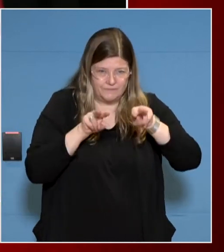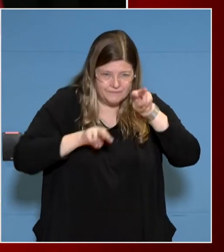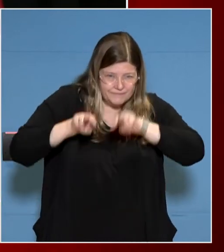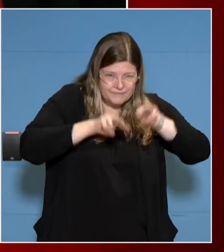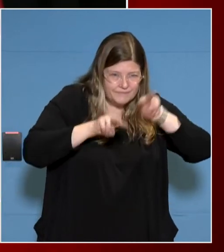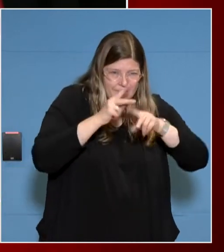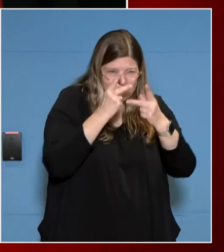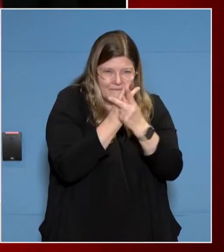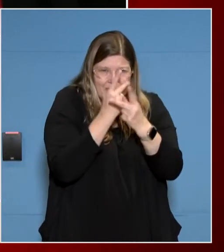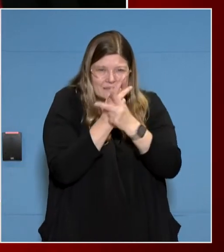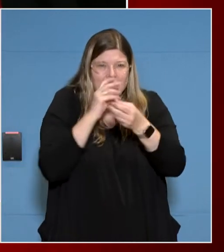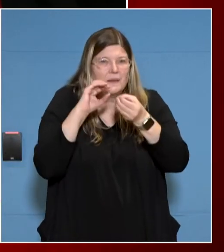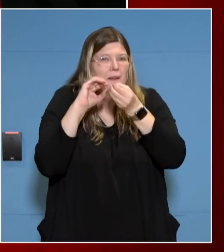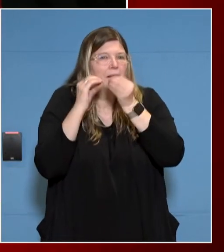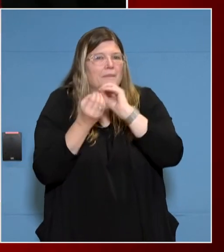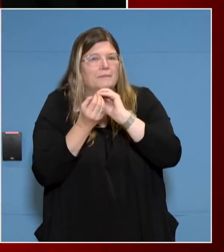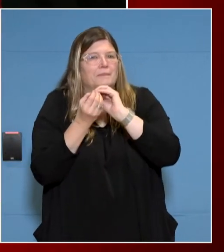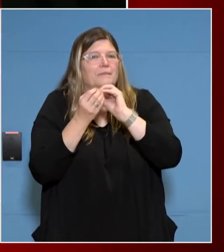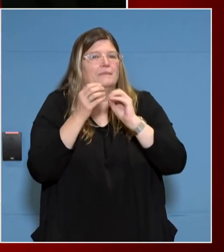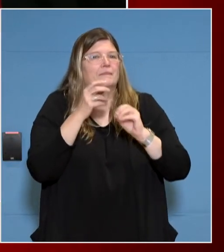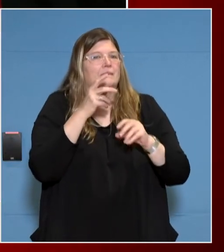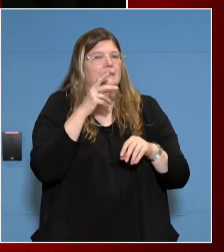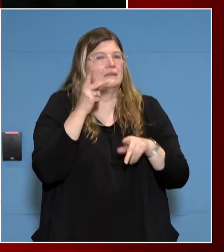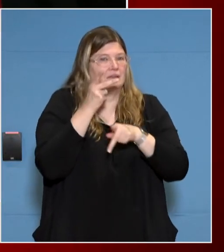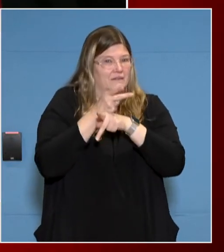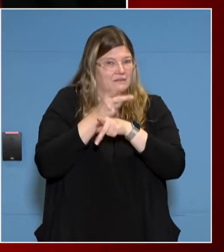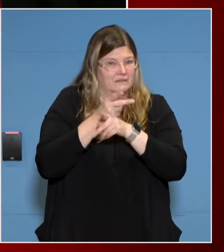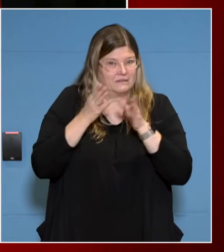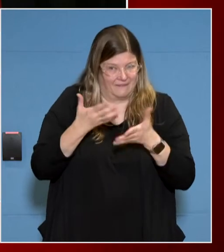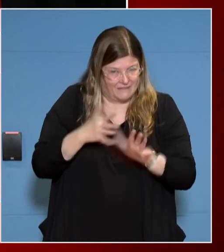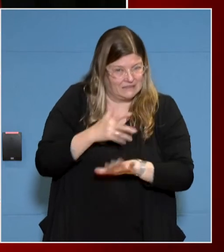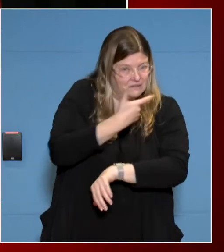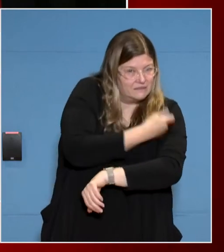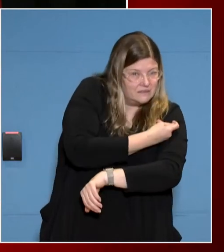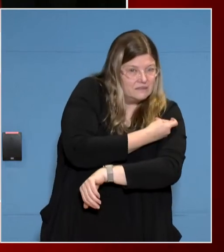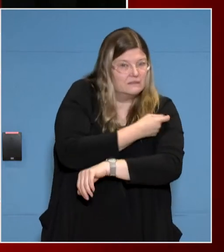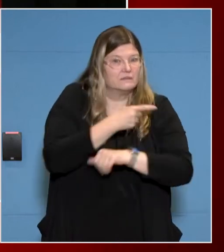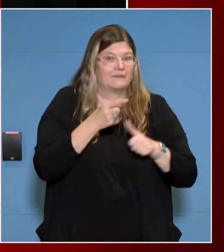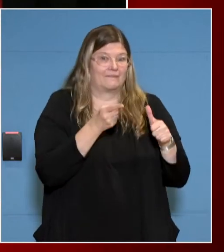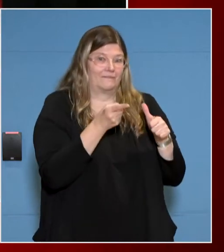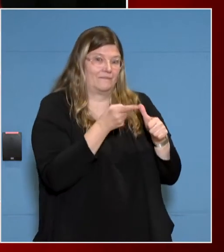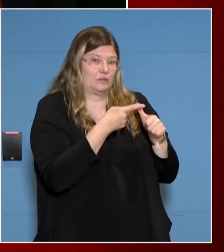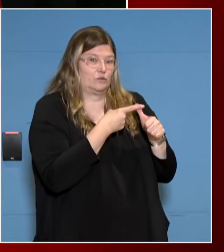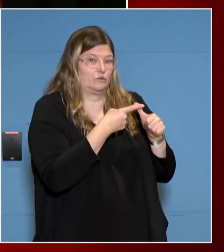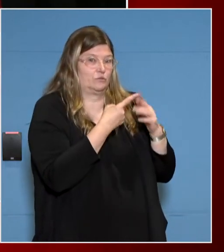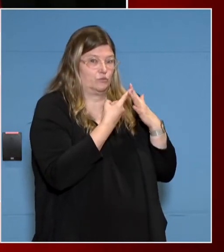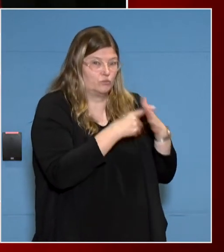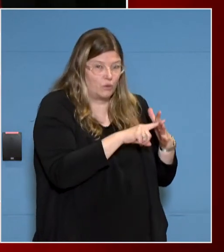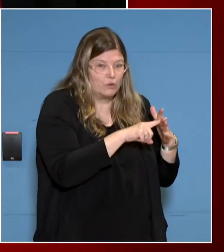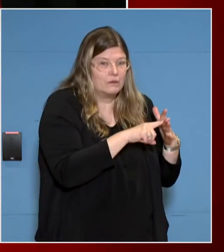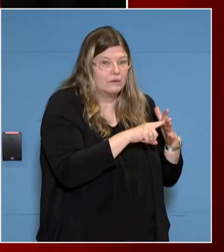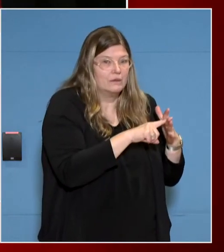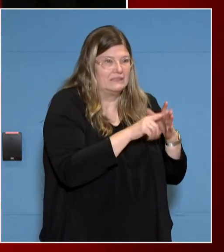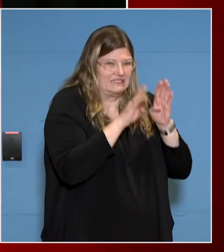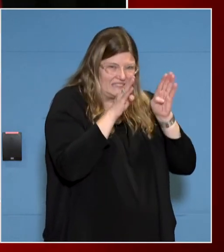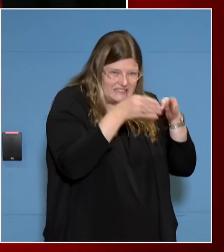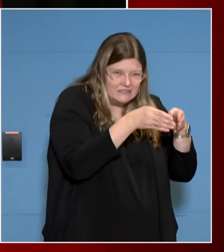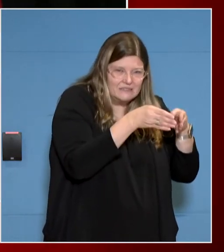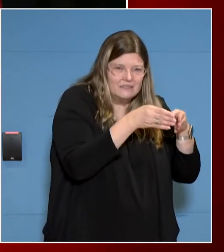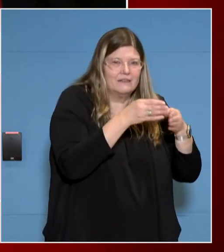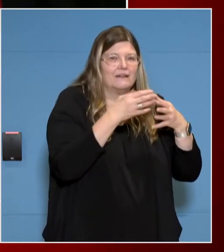Initially, as we launched the program, we focused on closed pods with our health systems, and they have some data that we are